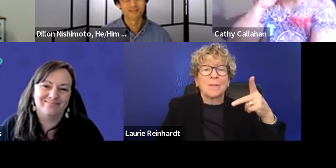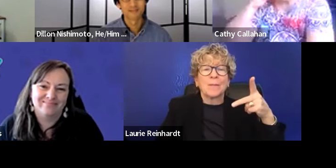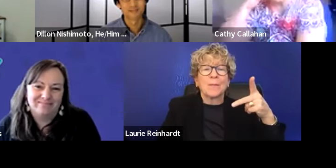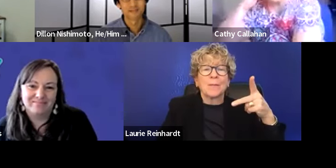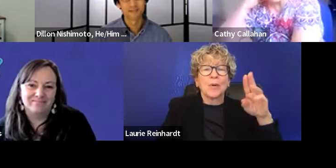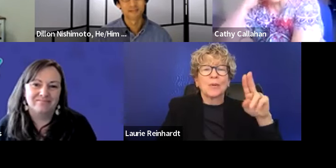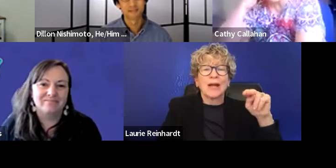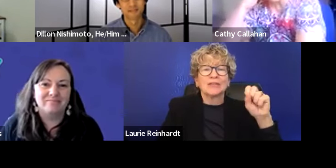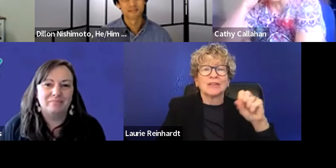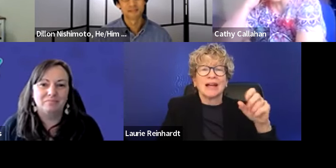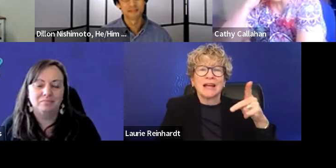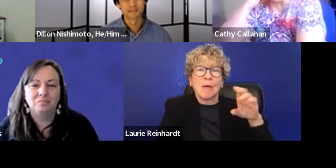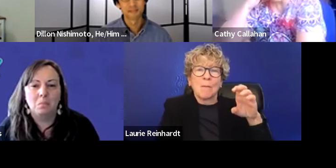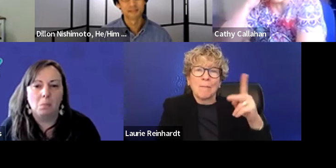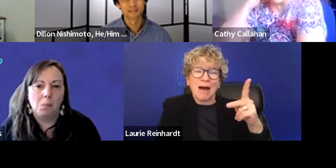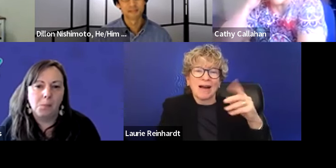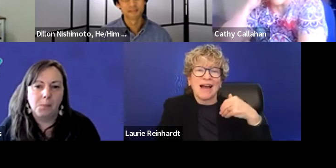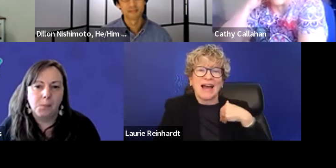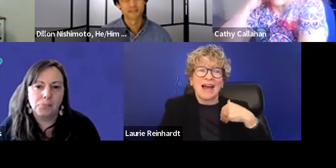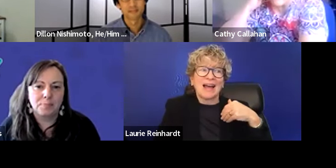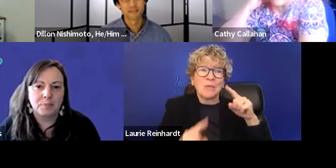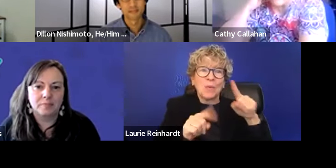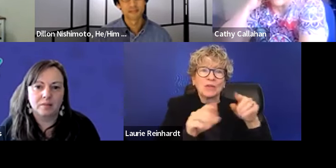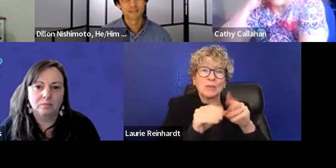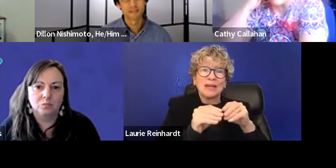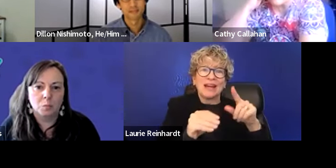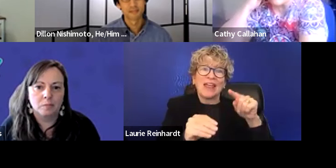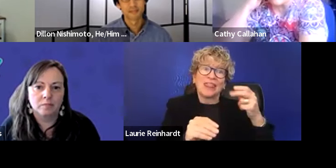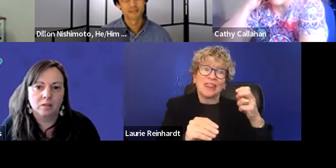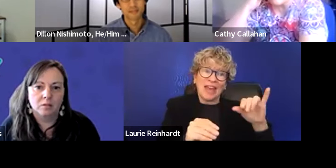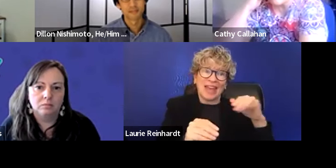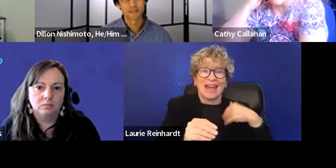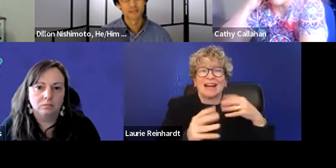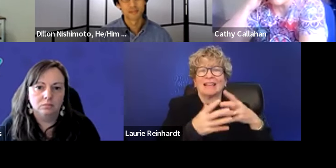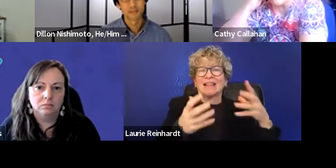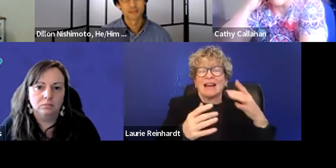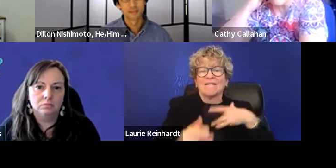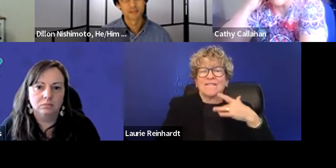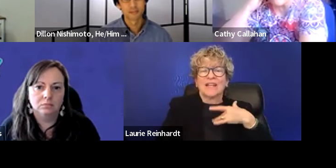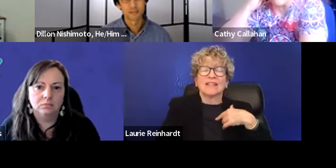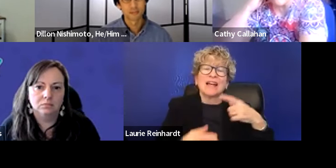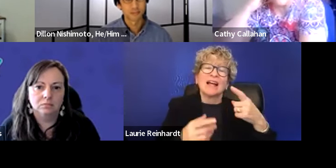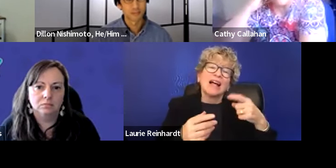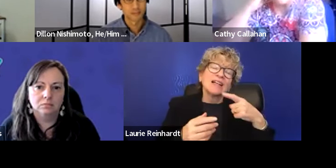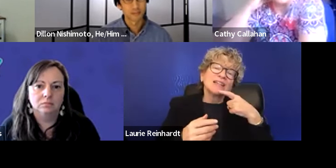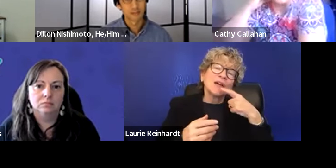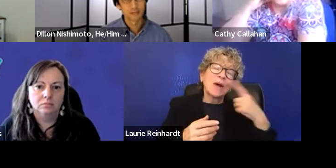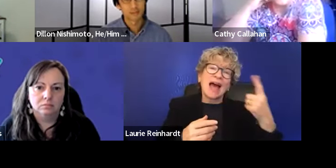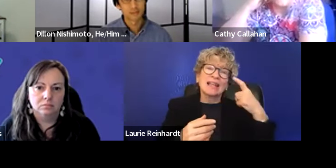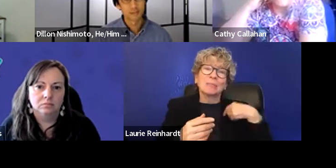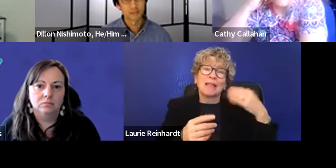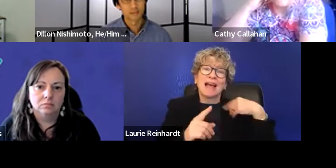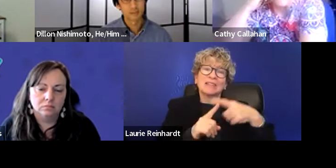So last month, someone from the CRIS reached out to me about maybe telling my story to open up the meeting. And I said, no, maybe later, because